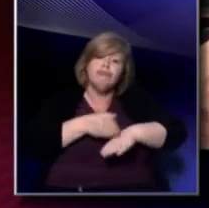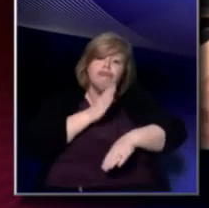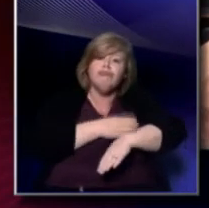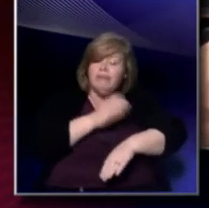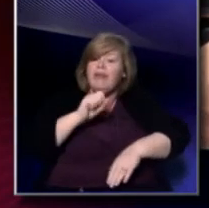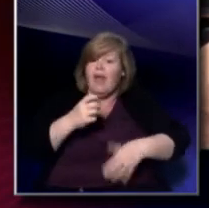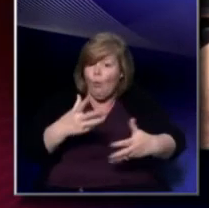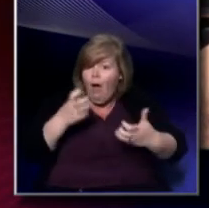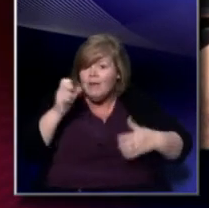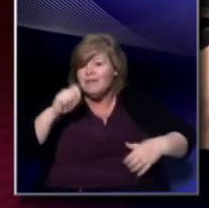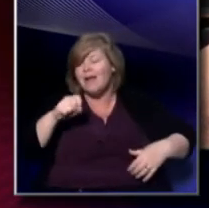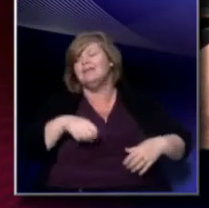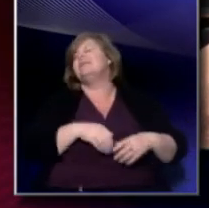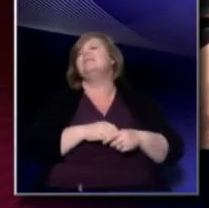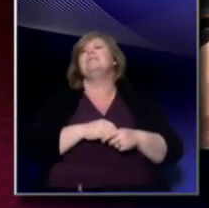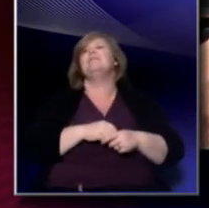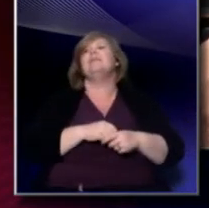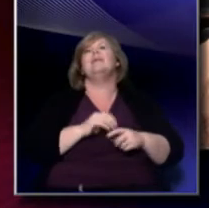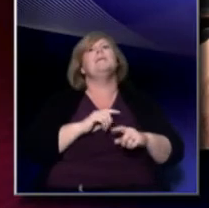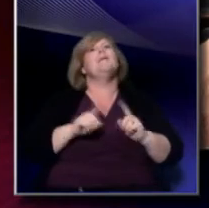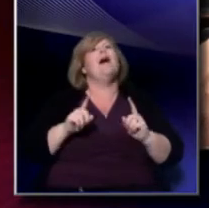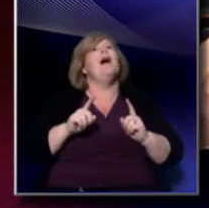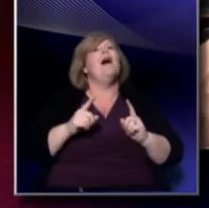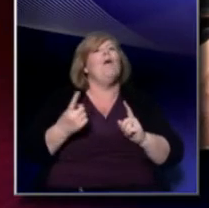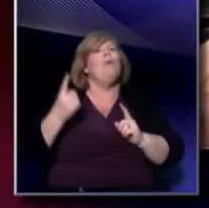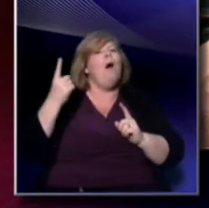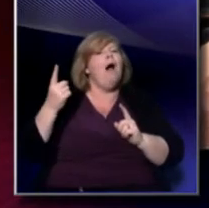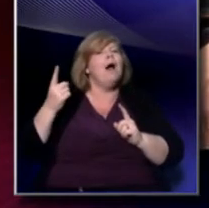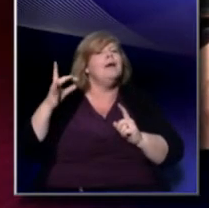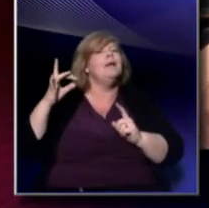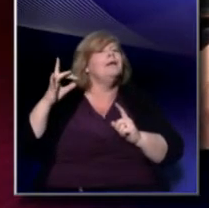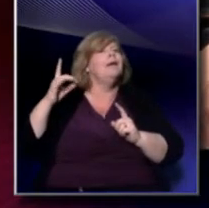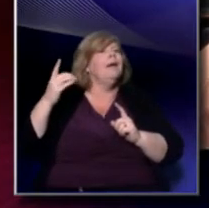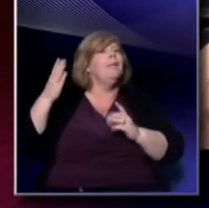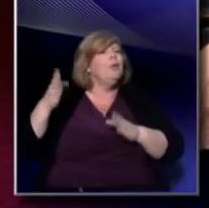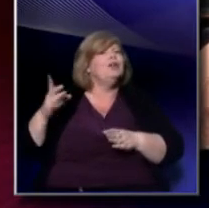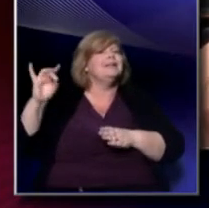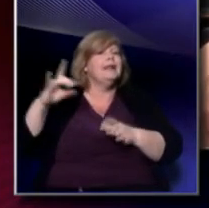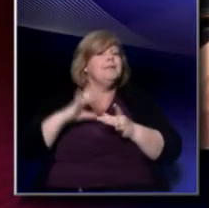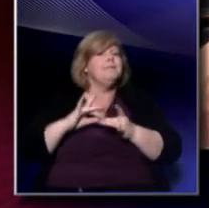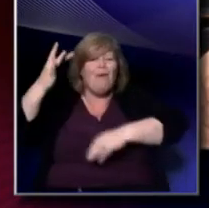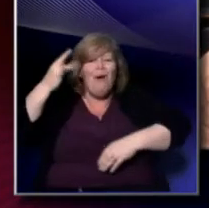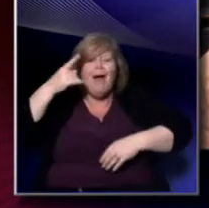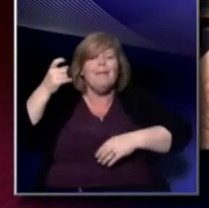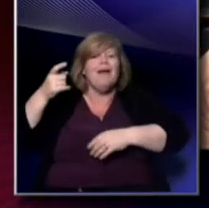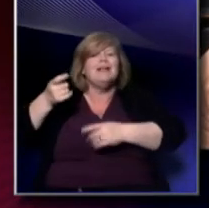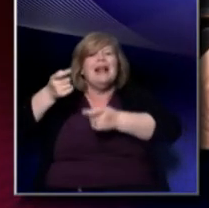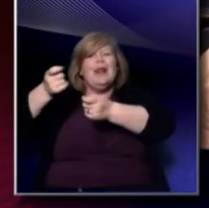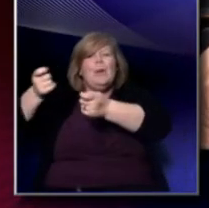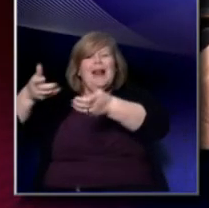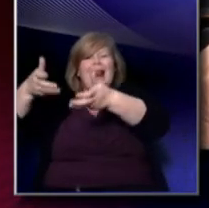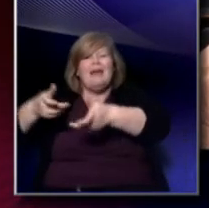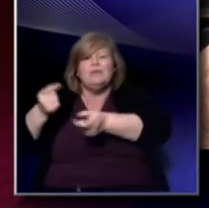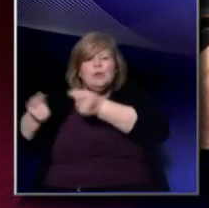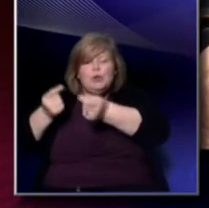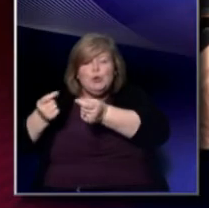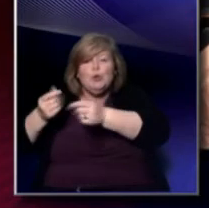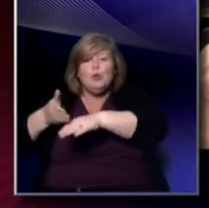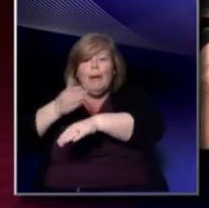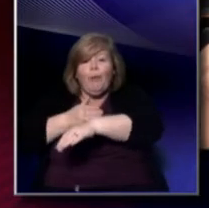What one of the specialists did mention to me is that it could be that a larger district already has a lot of things they have to do. Right. In